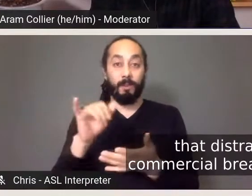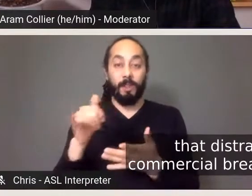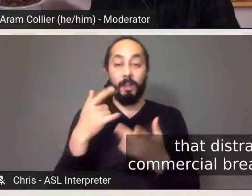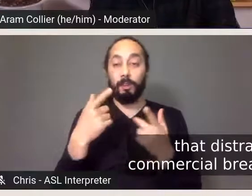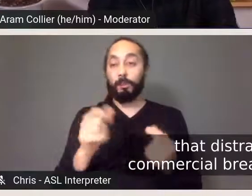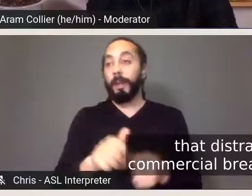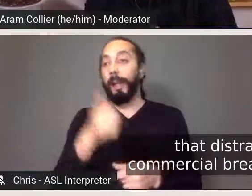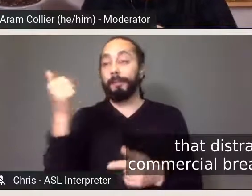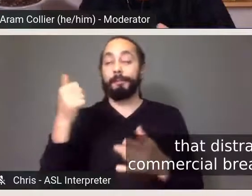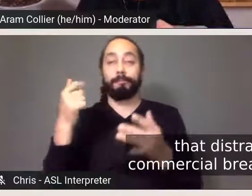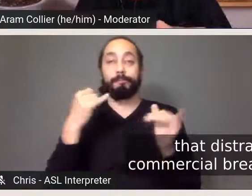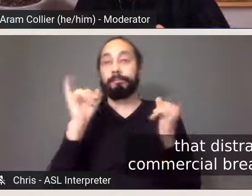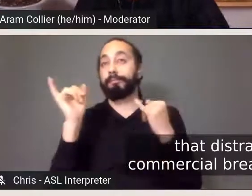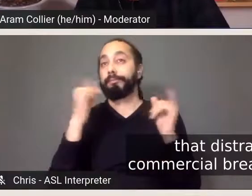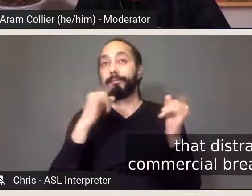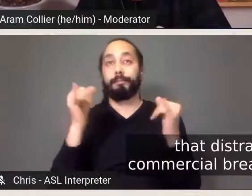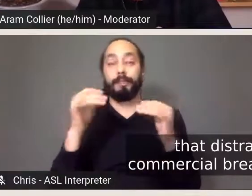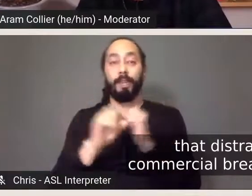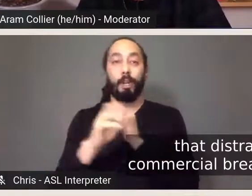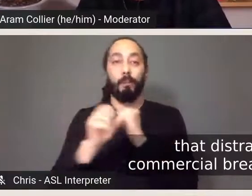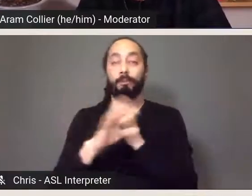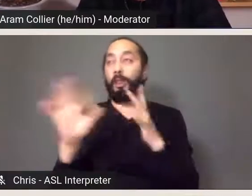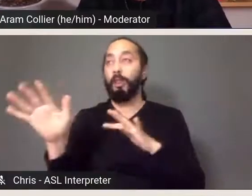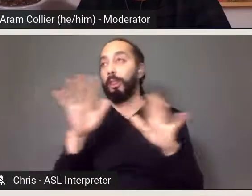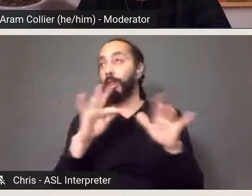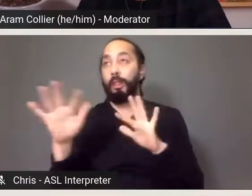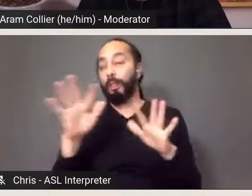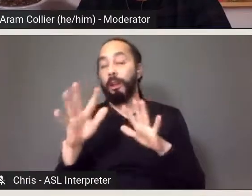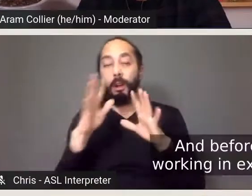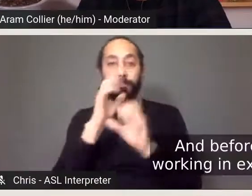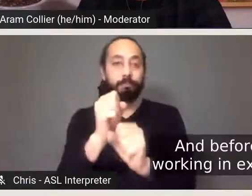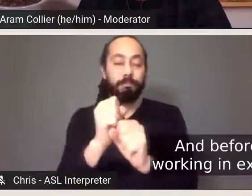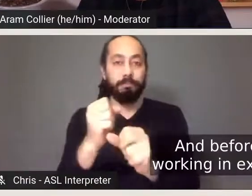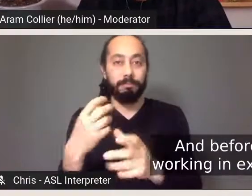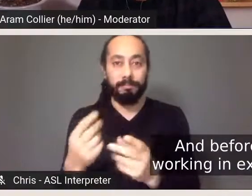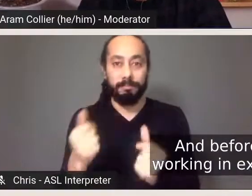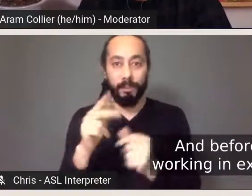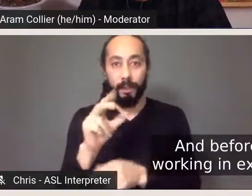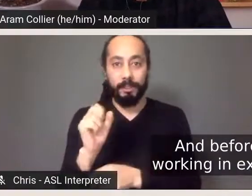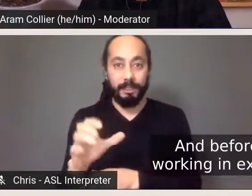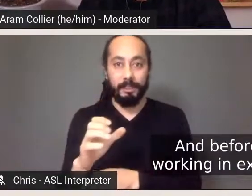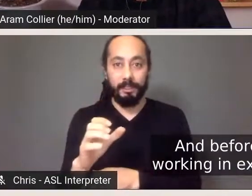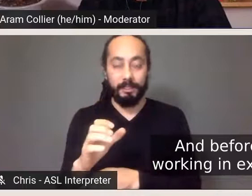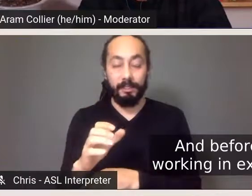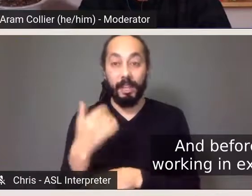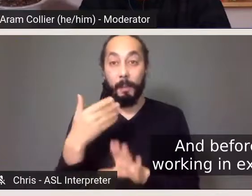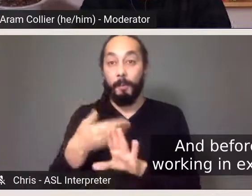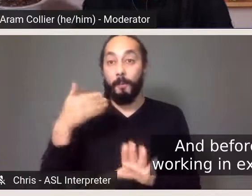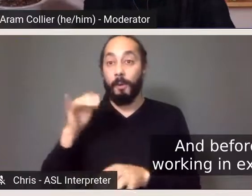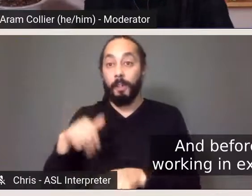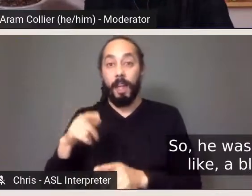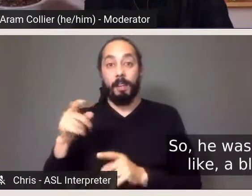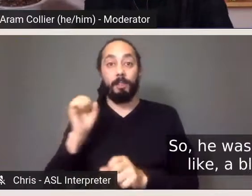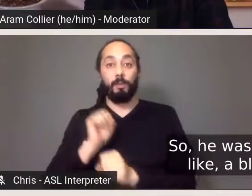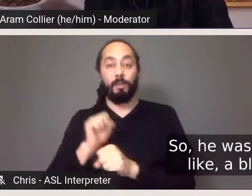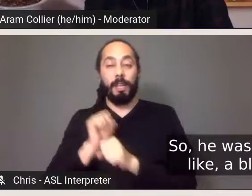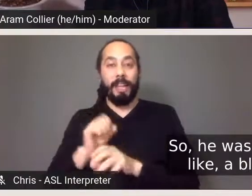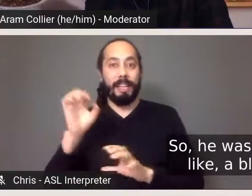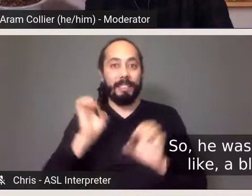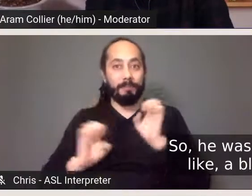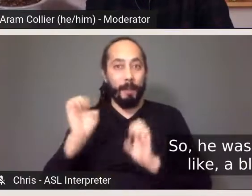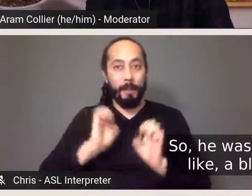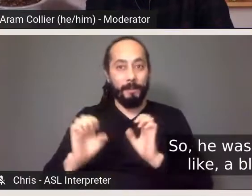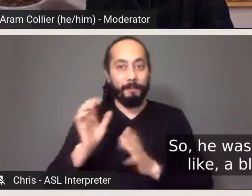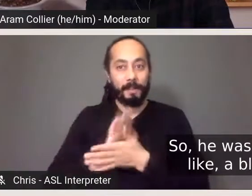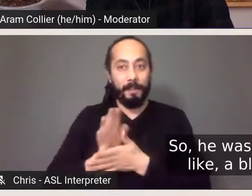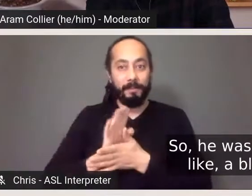distracts them in a commercial break between a show. And before that, he was working in experimental film. So he was